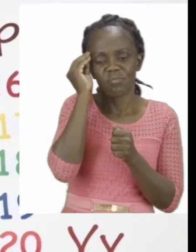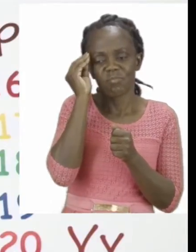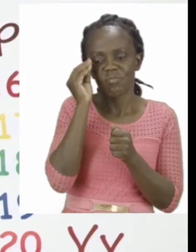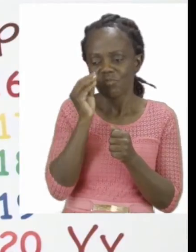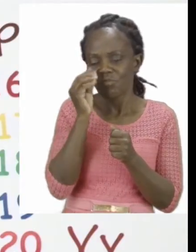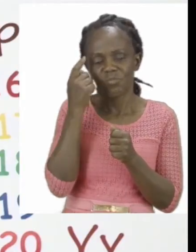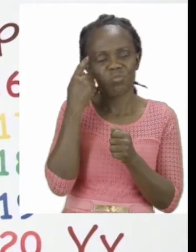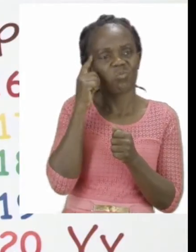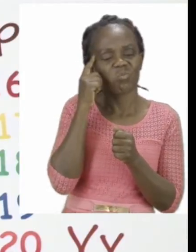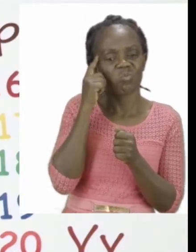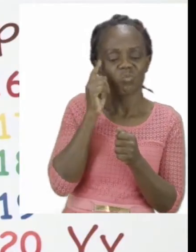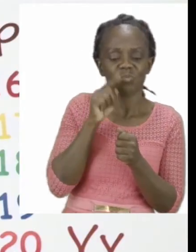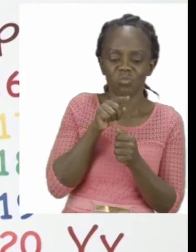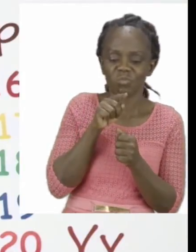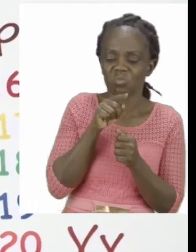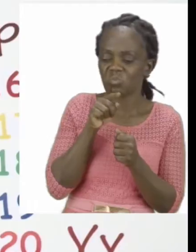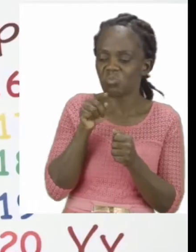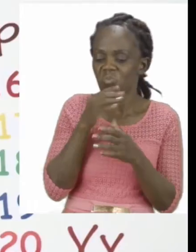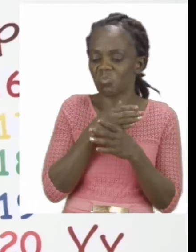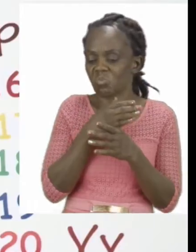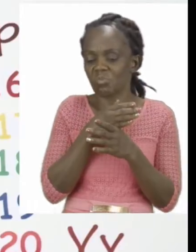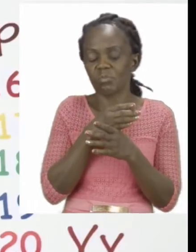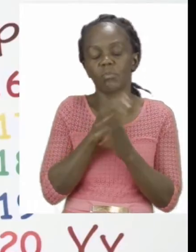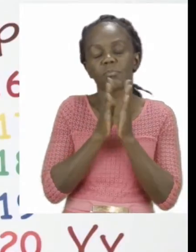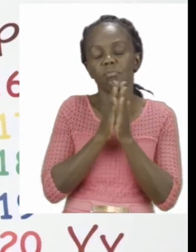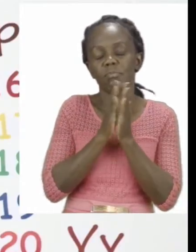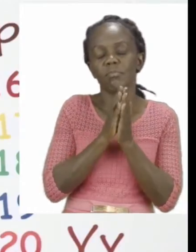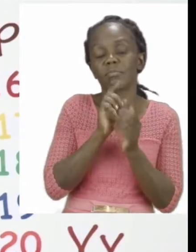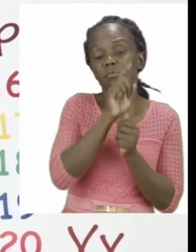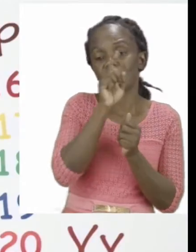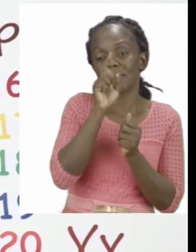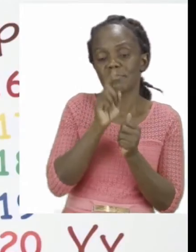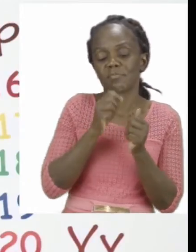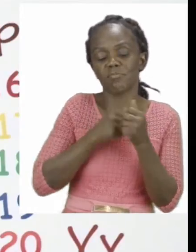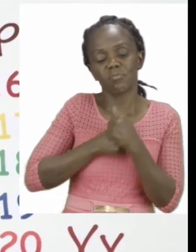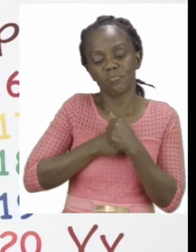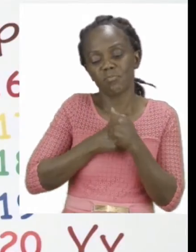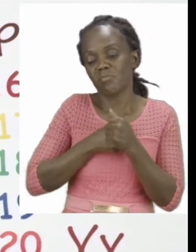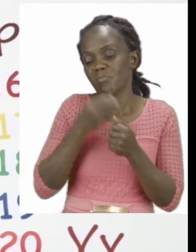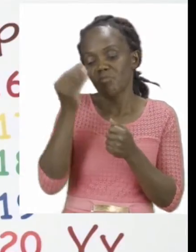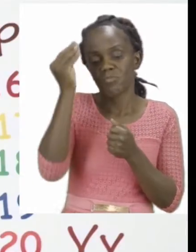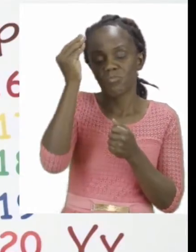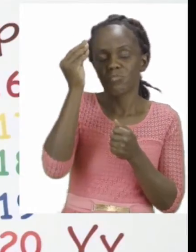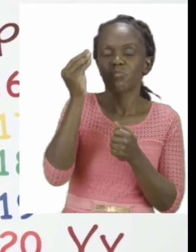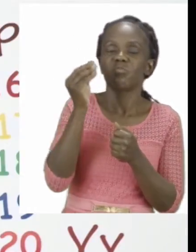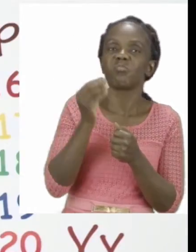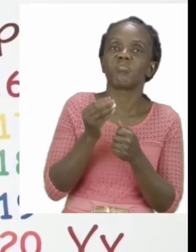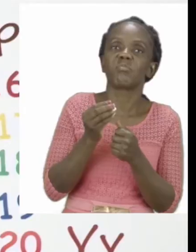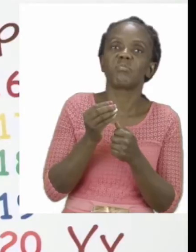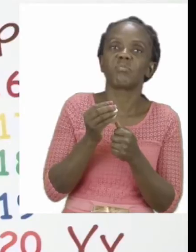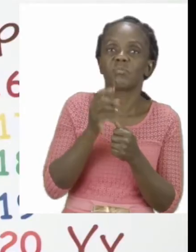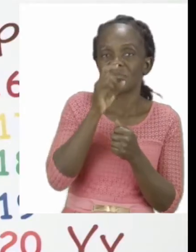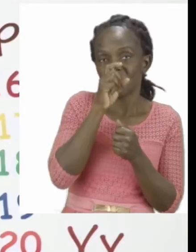understand, you can always ask an adult for help. Just make sure you end up doing your